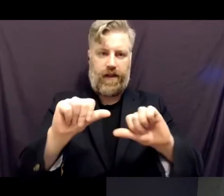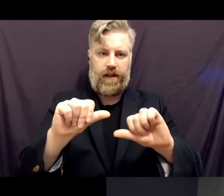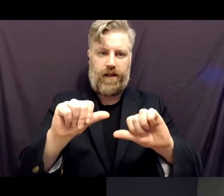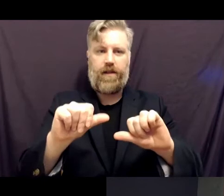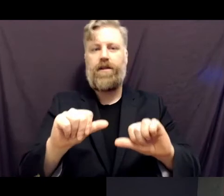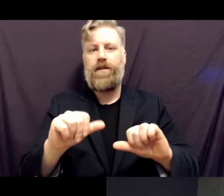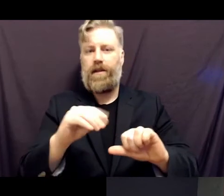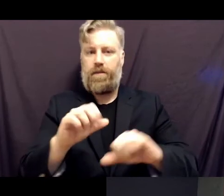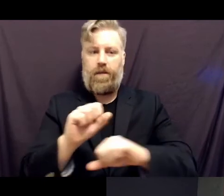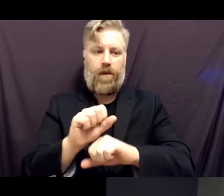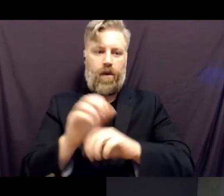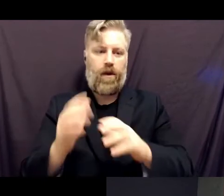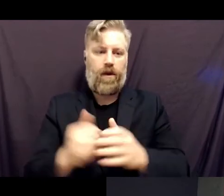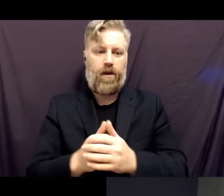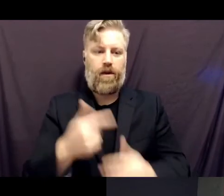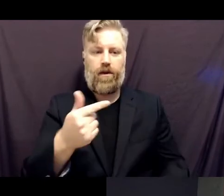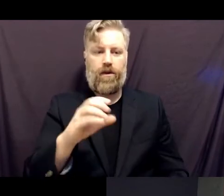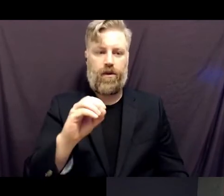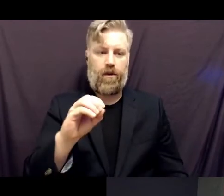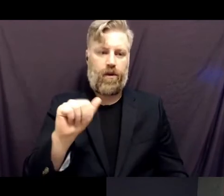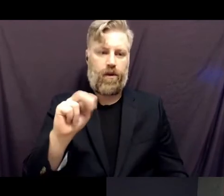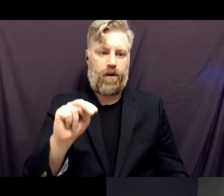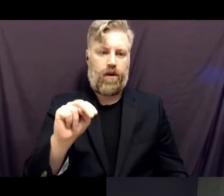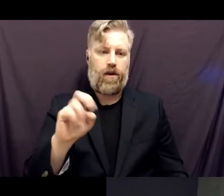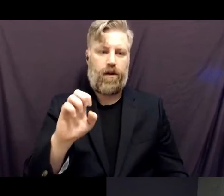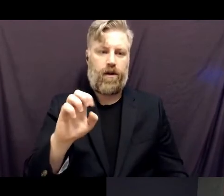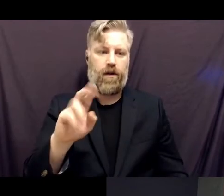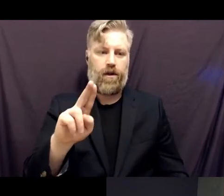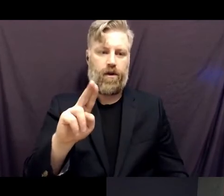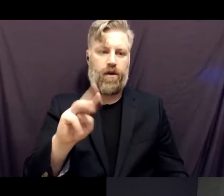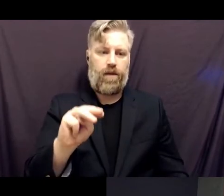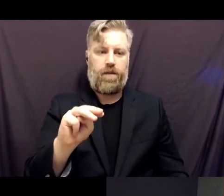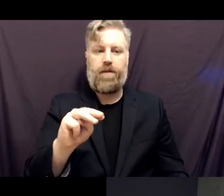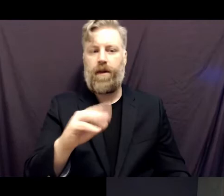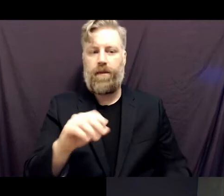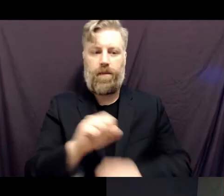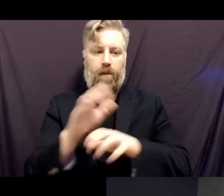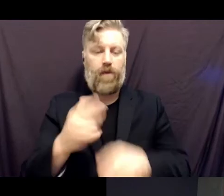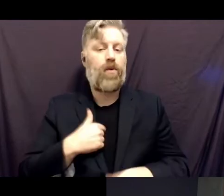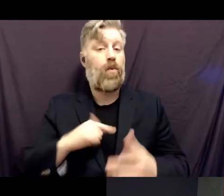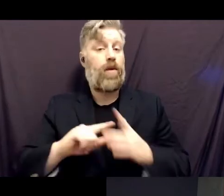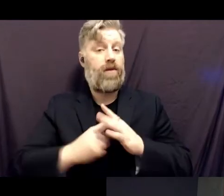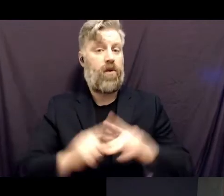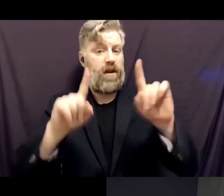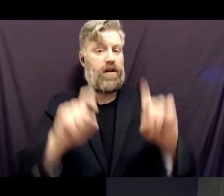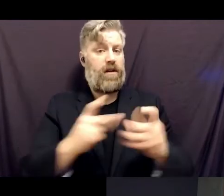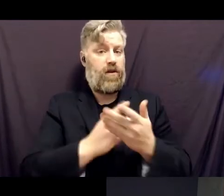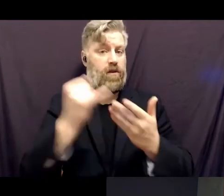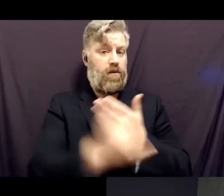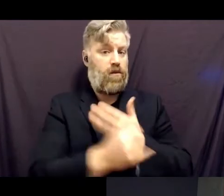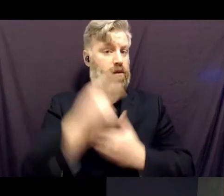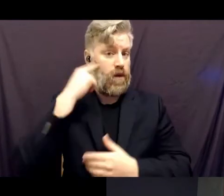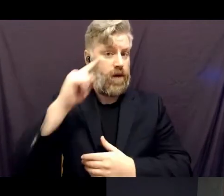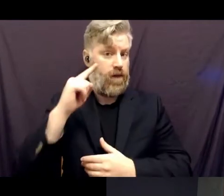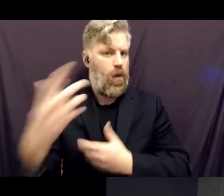employers, we have developed a pilot for inclusive employment in